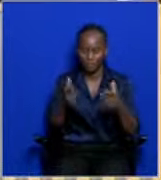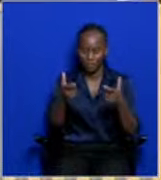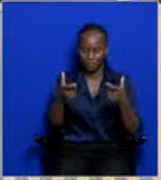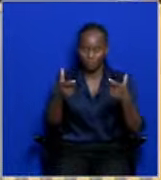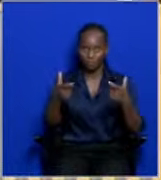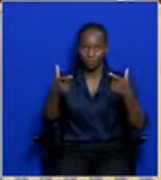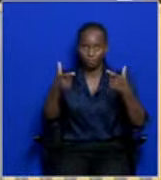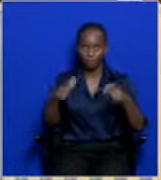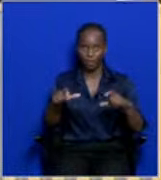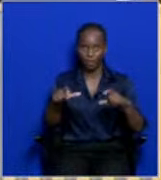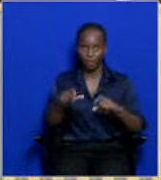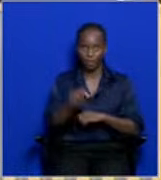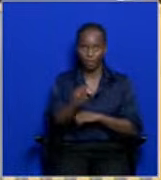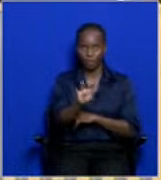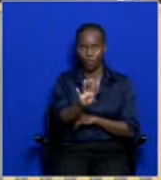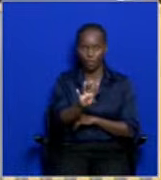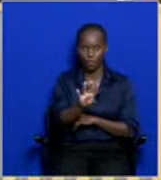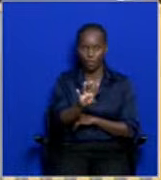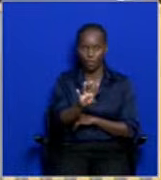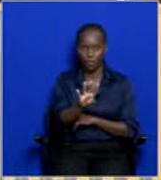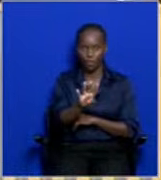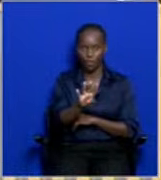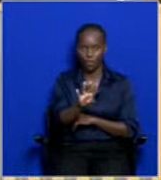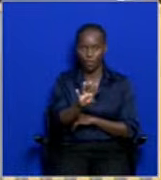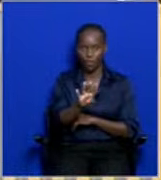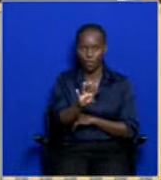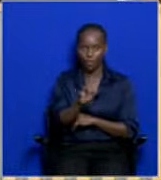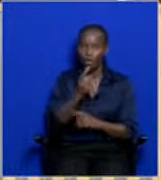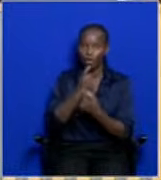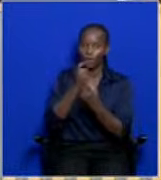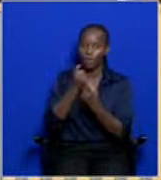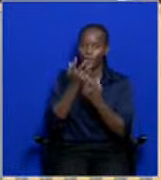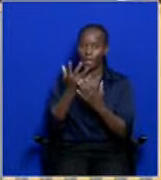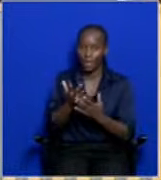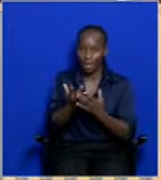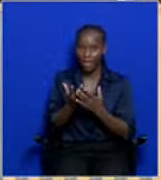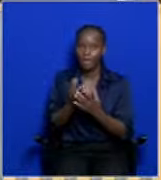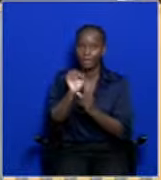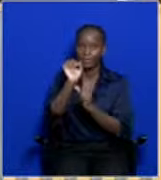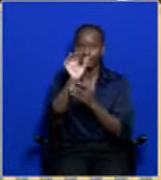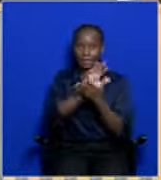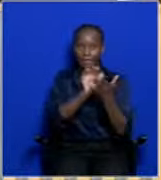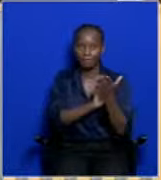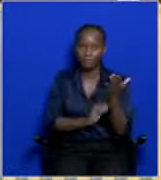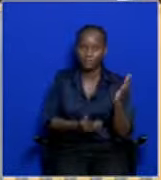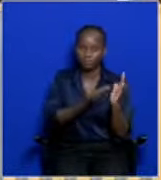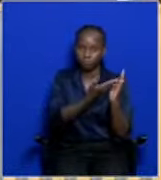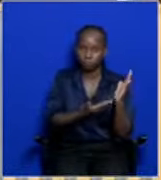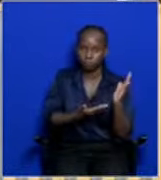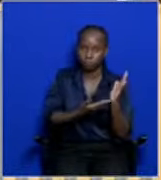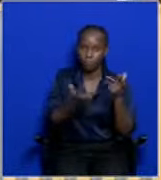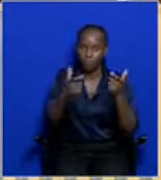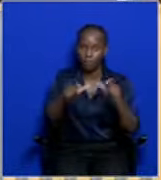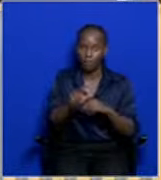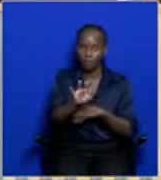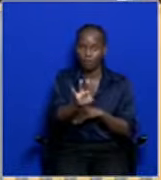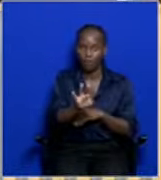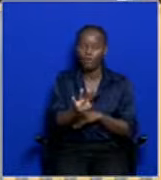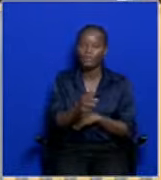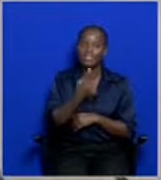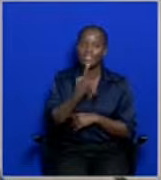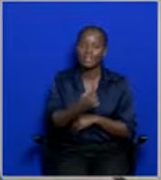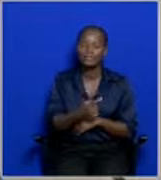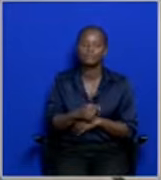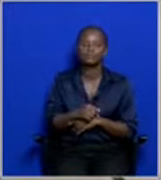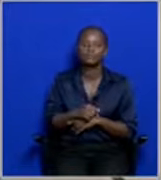of that statement by the complainant, it states, I quote, "I previously stated that the value